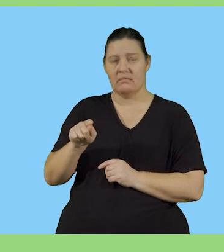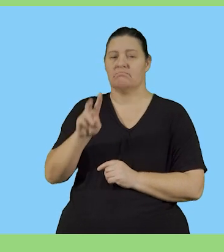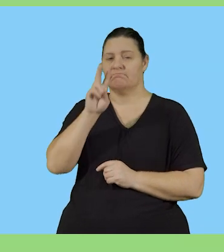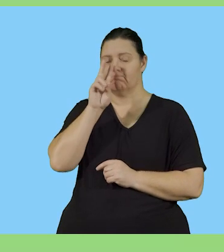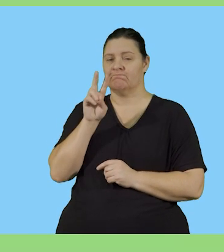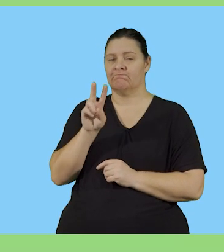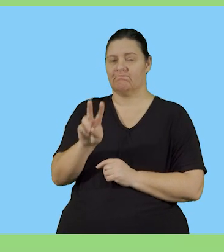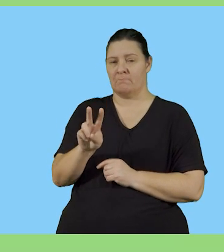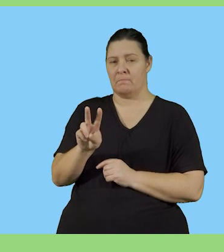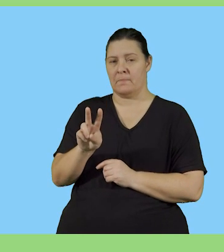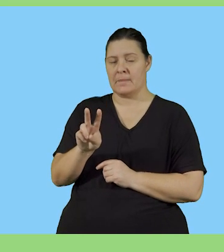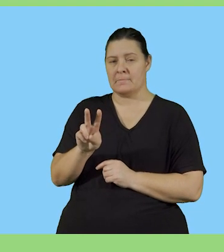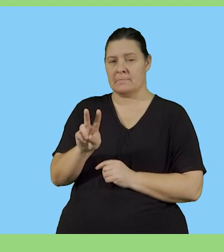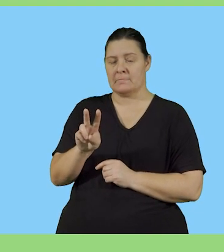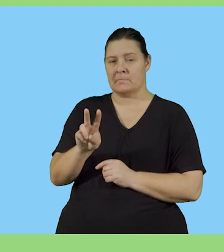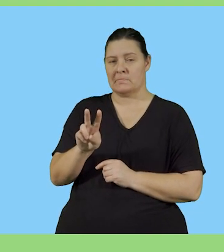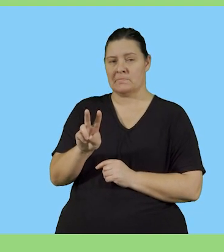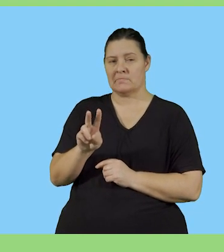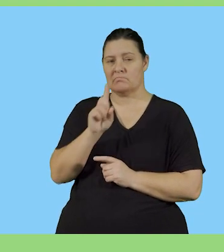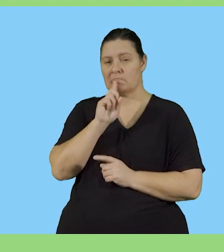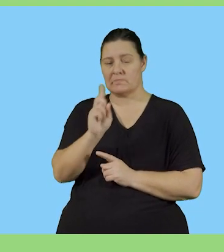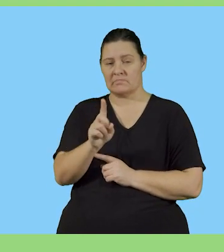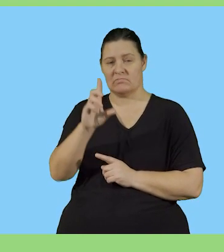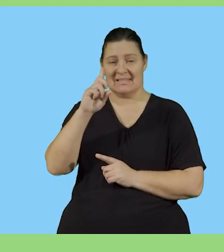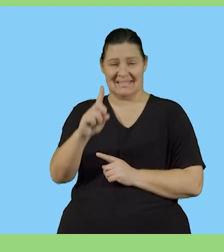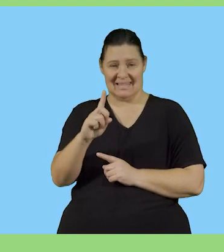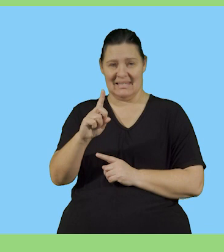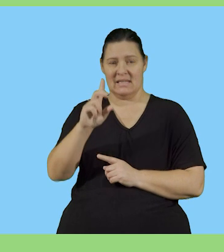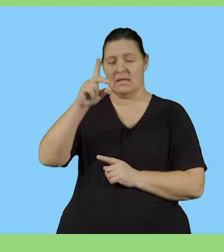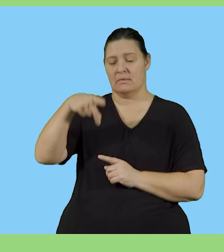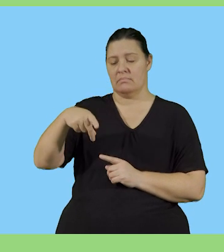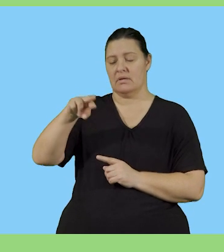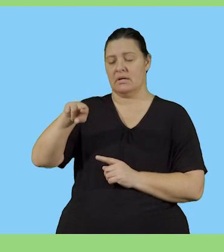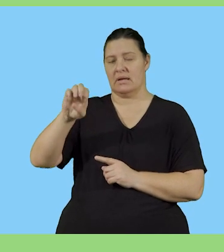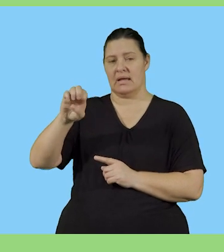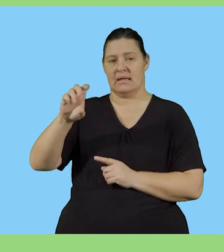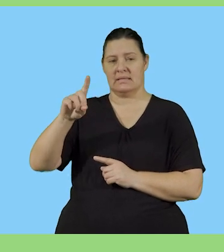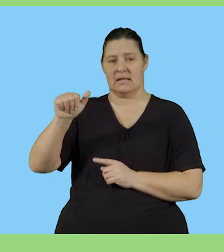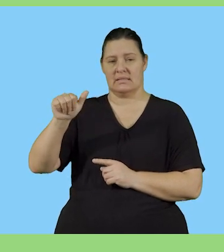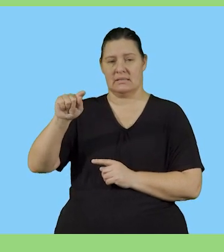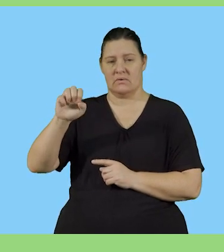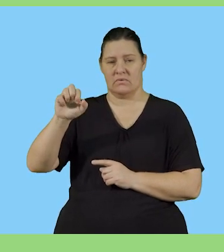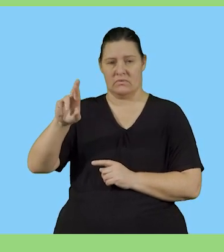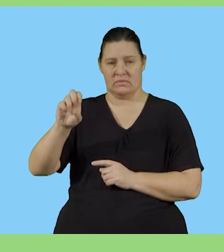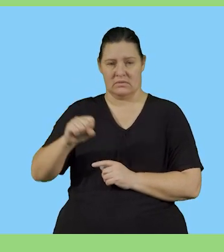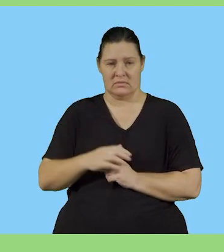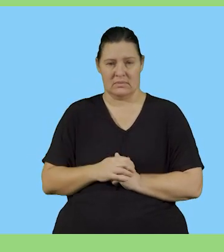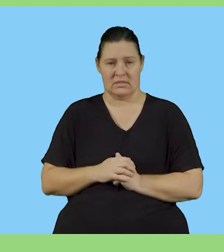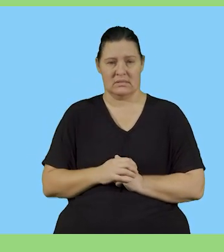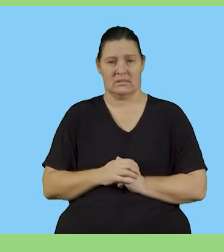would have noticed that our answer for this description is D, which is